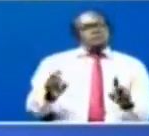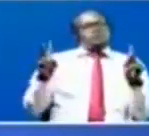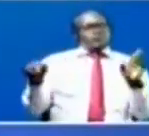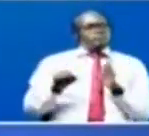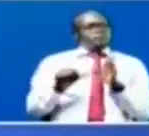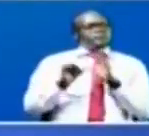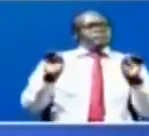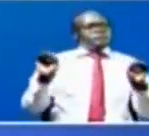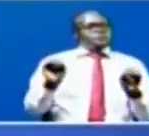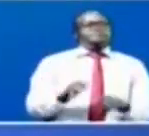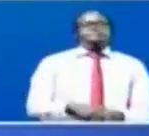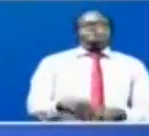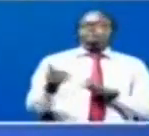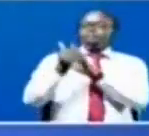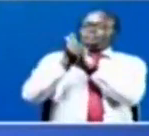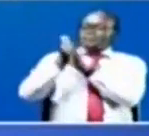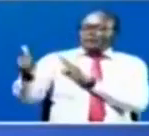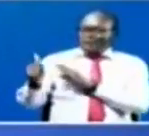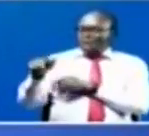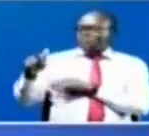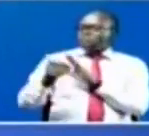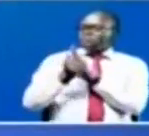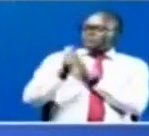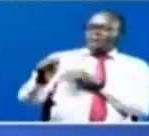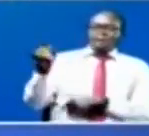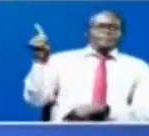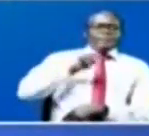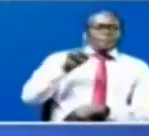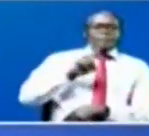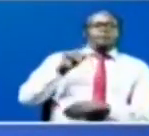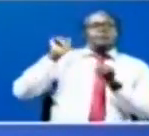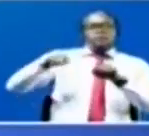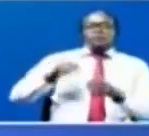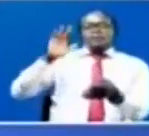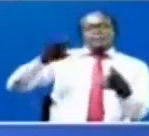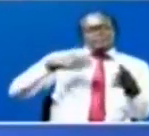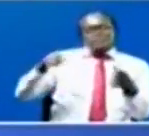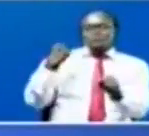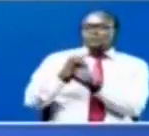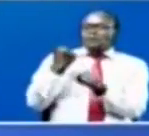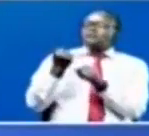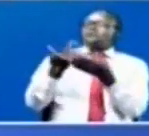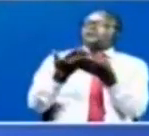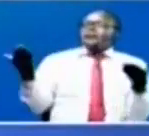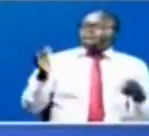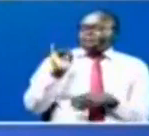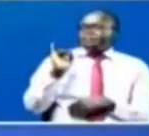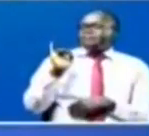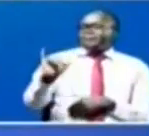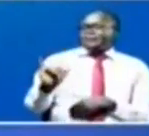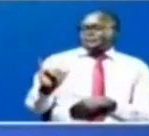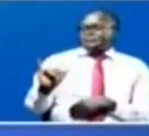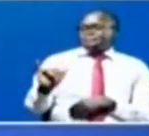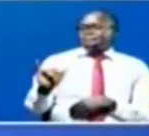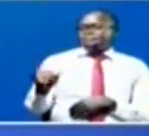But anyway, talents. I'm sure you're talented. Yeah. Obviously, you can sing. You can do all that. You can perform. Yeah.